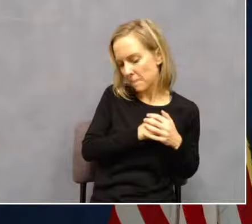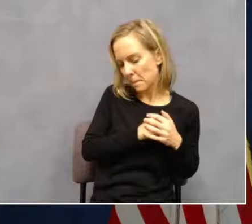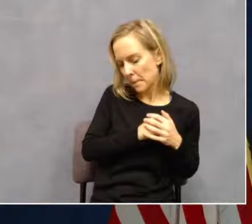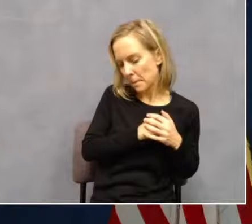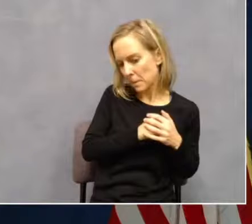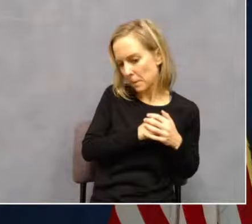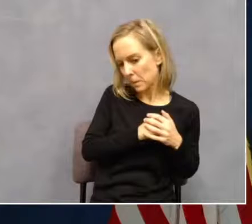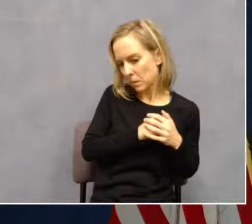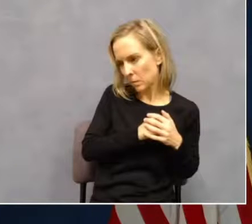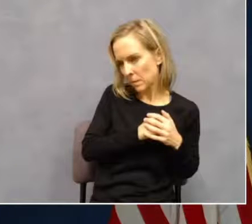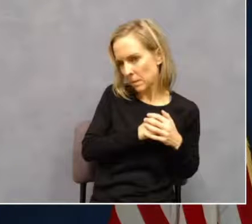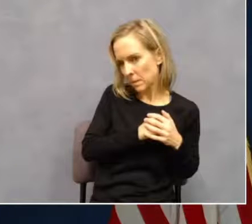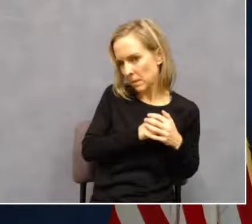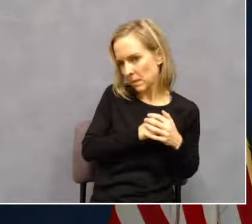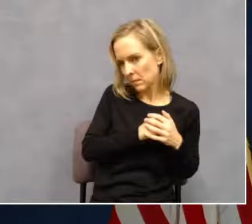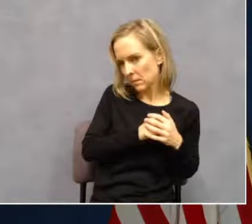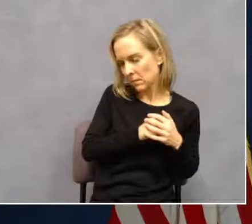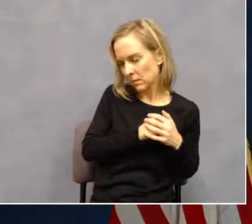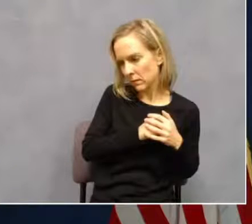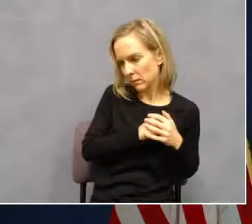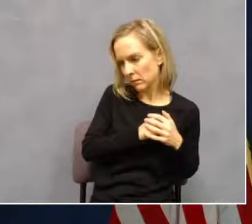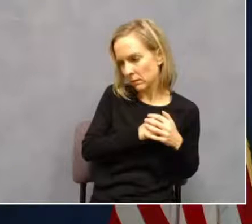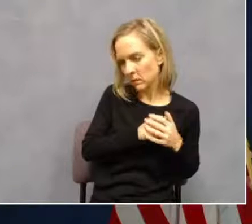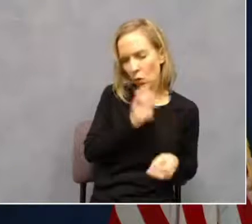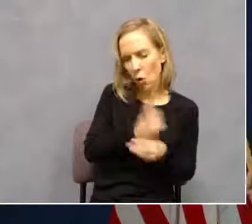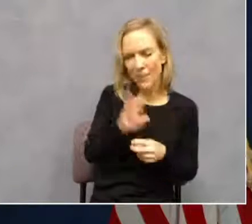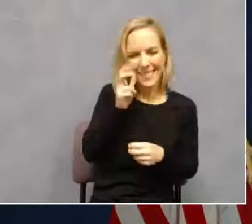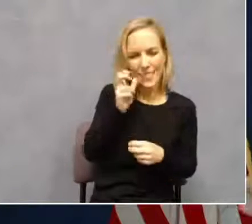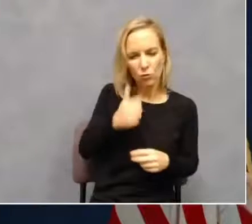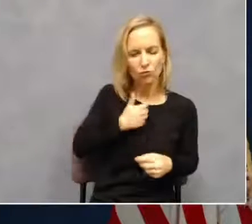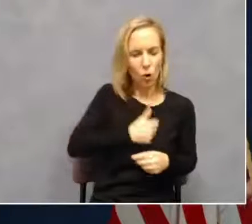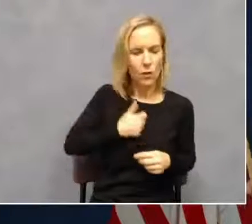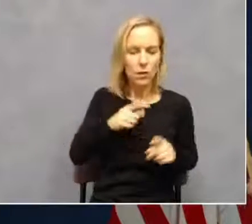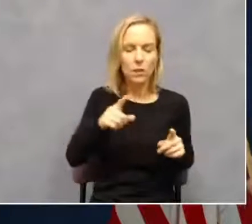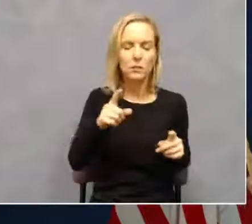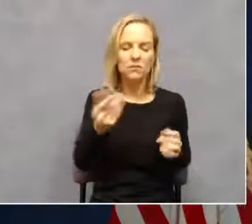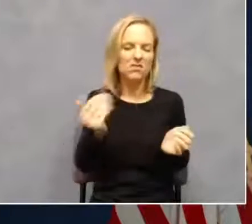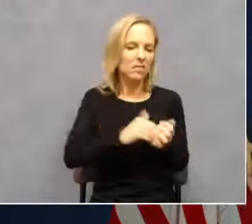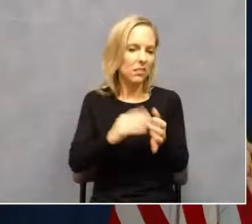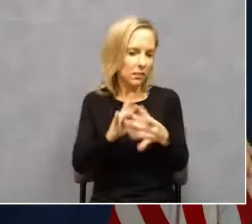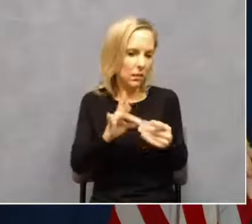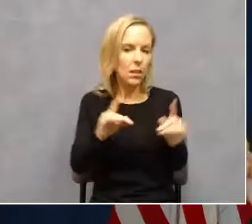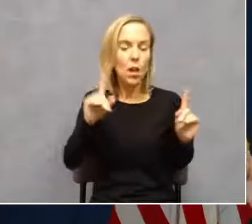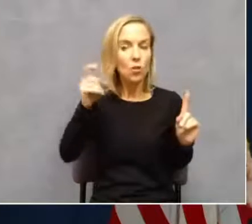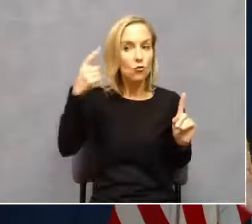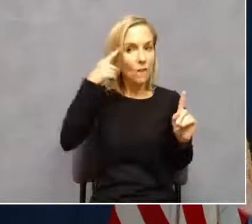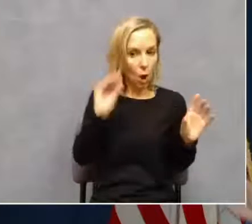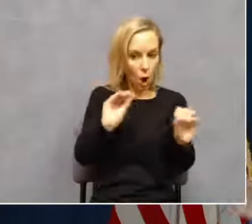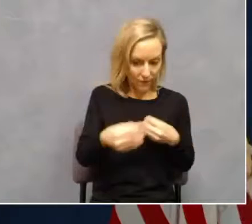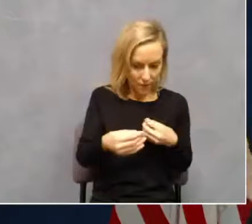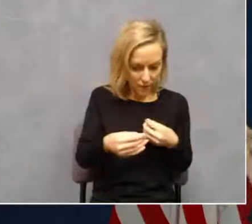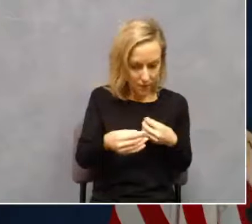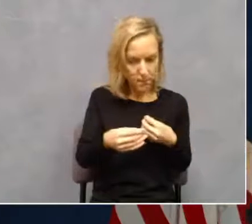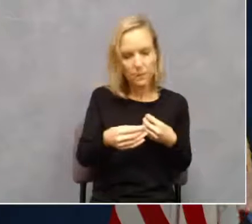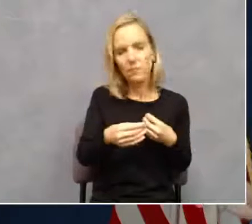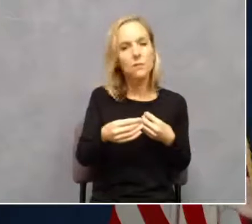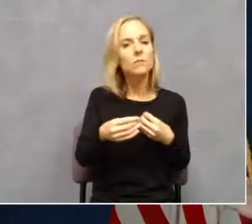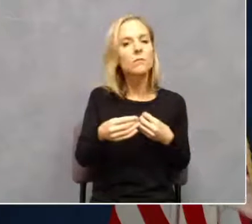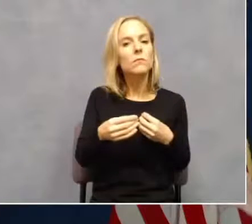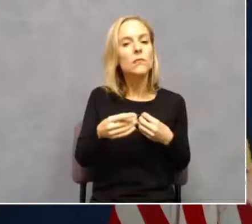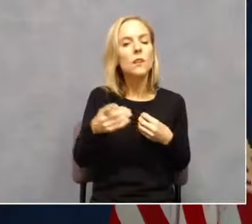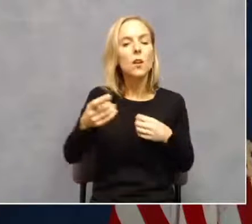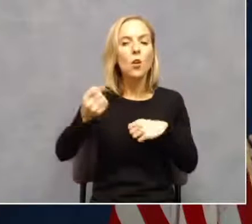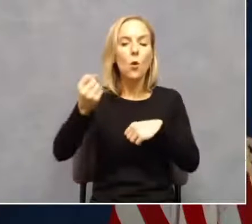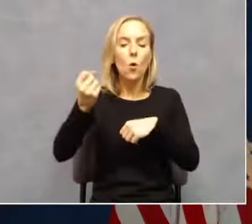offices, DMVs, county clerk's offices? The question is on governmental offices and closing or going